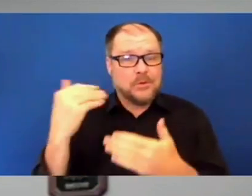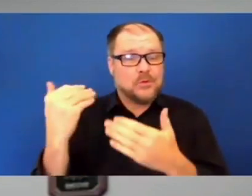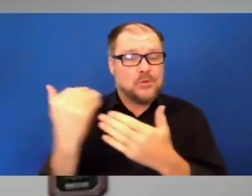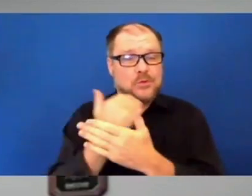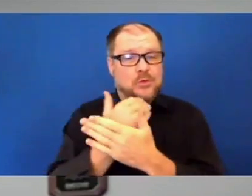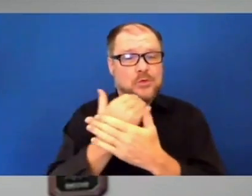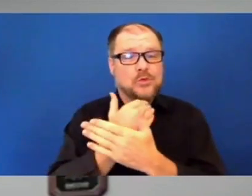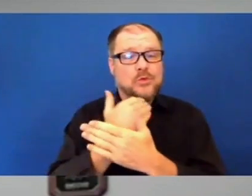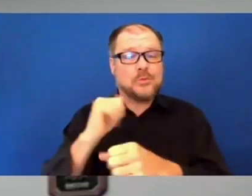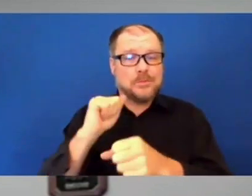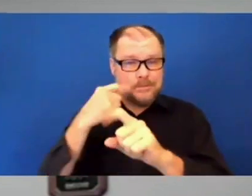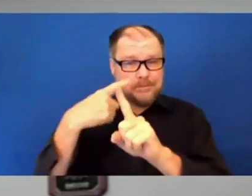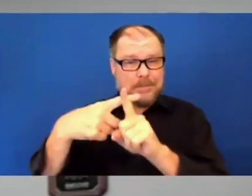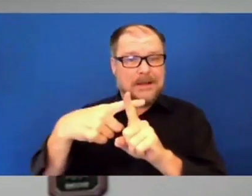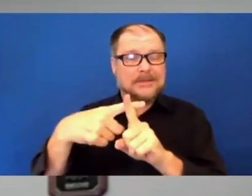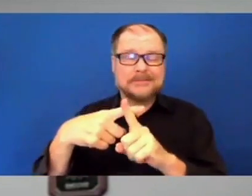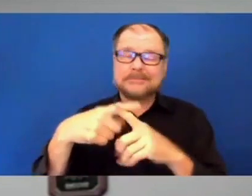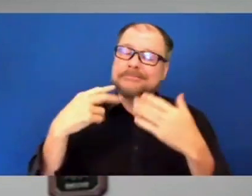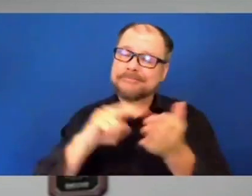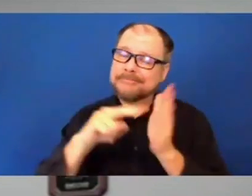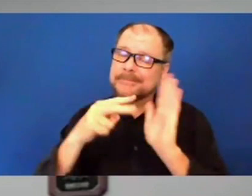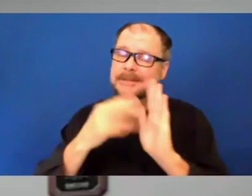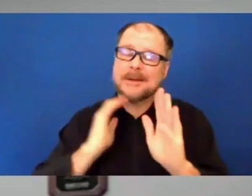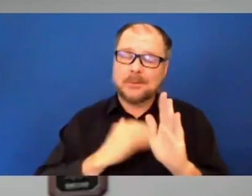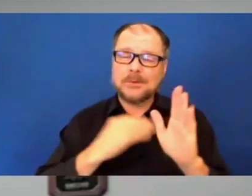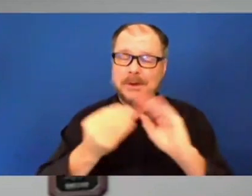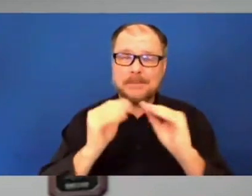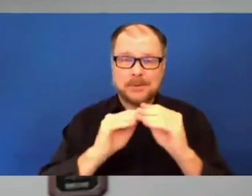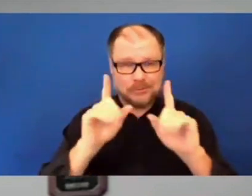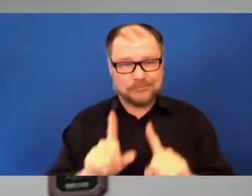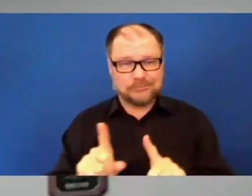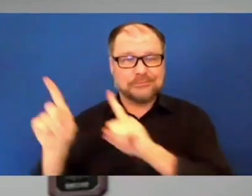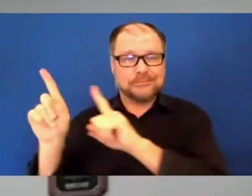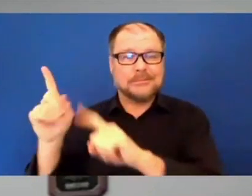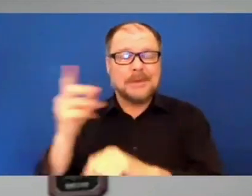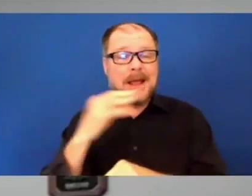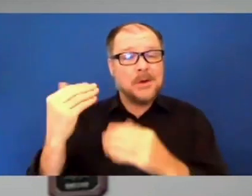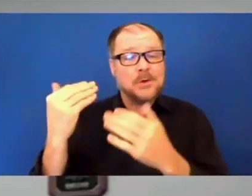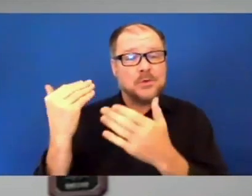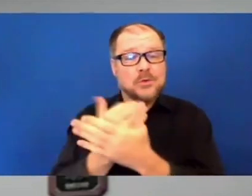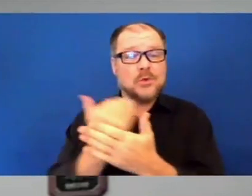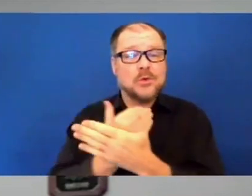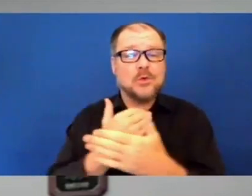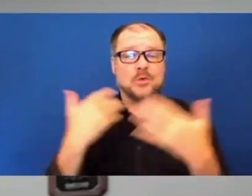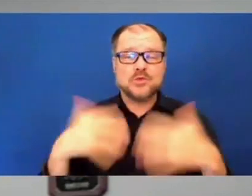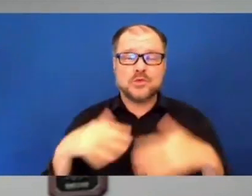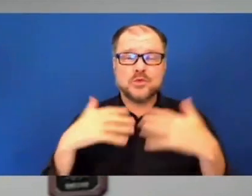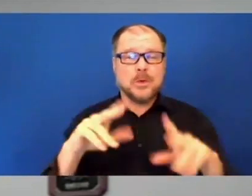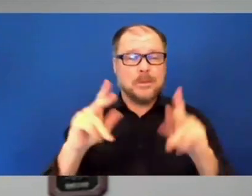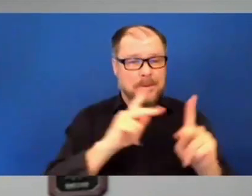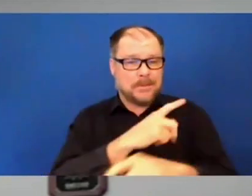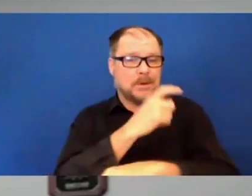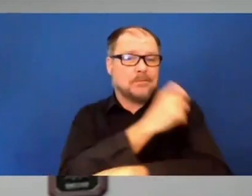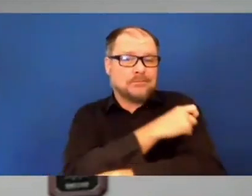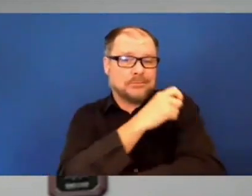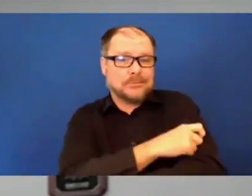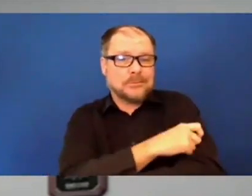up. We also know that we are seeing some breakthrough cases and that individuals who have been fully